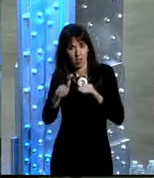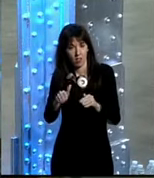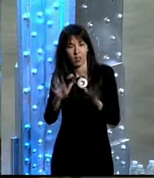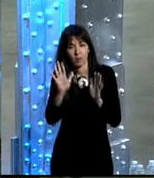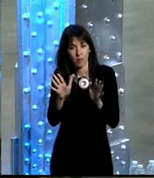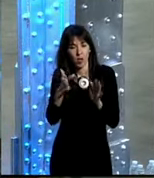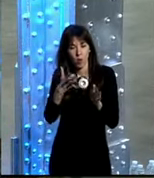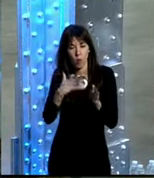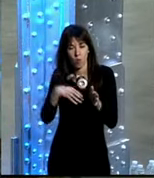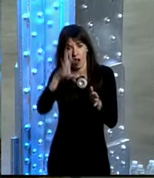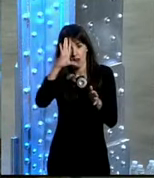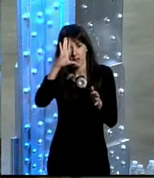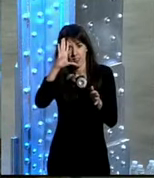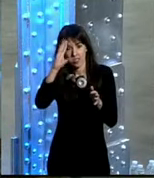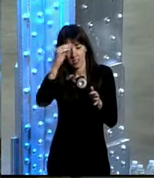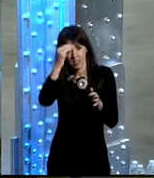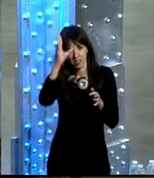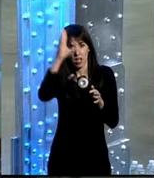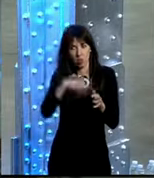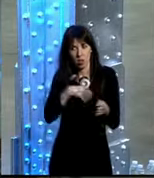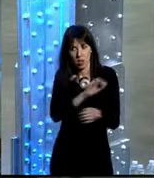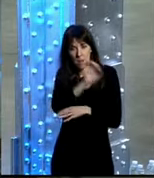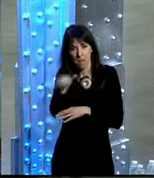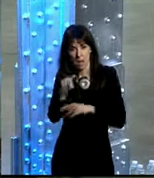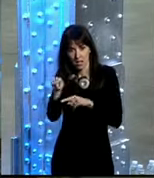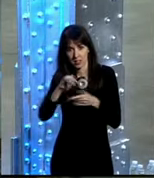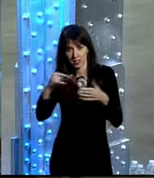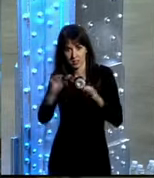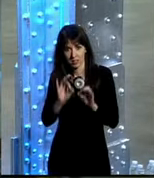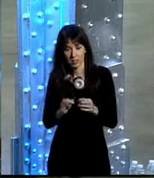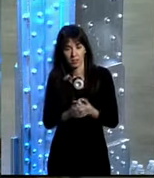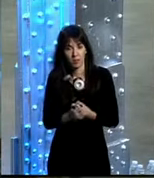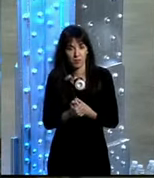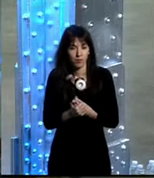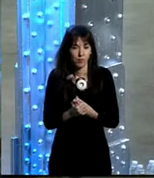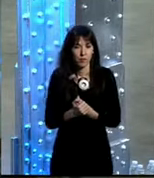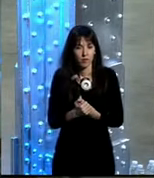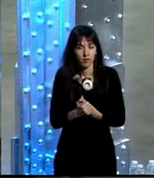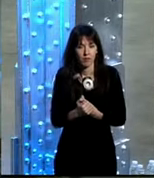accompany us. But at an intellectual level, we're probably going faster than technology.